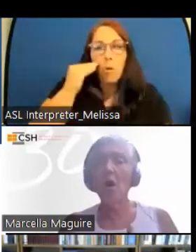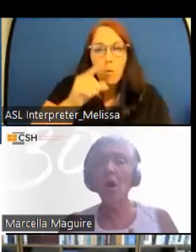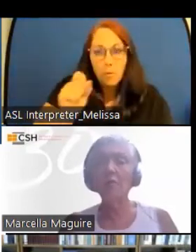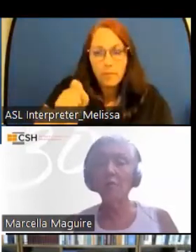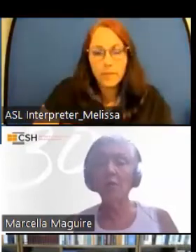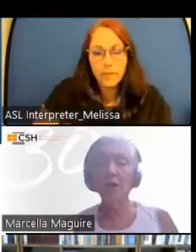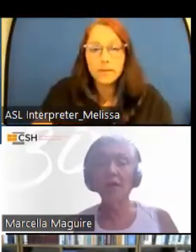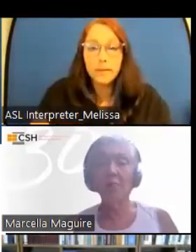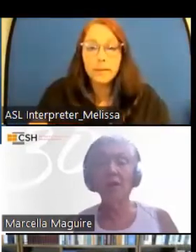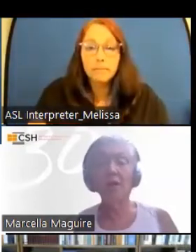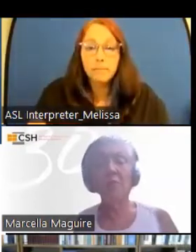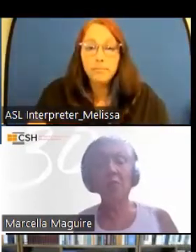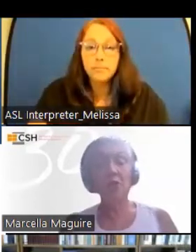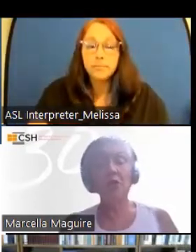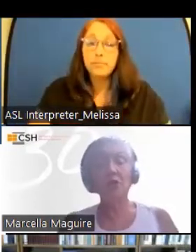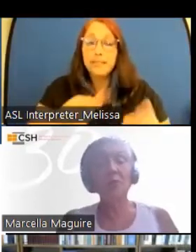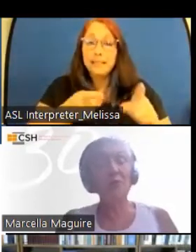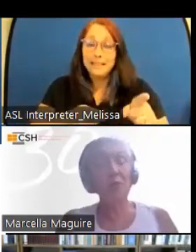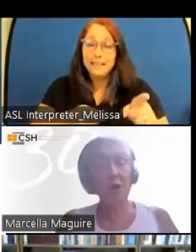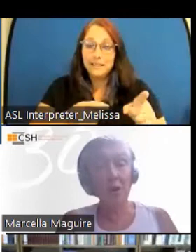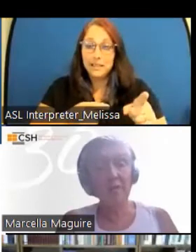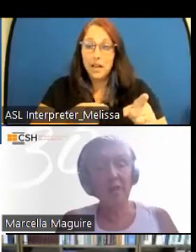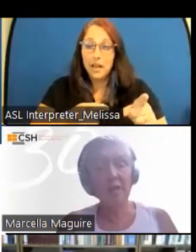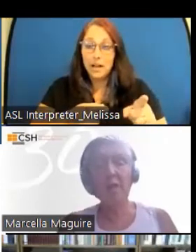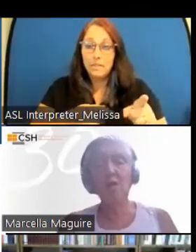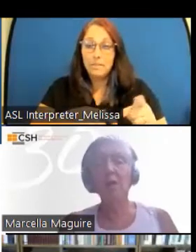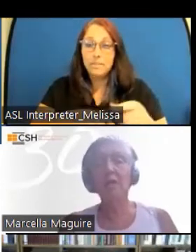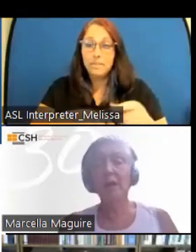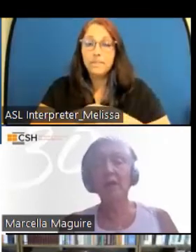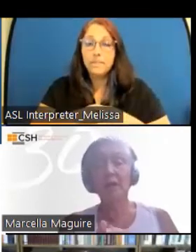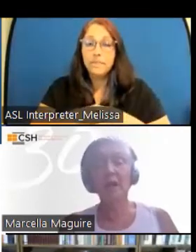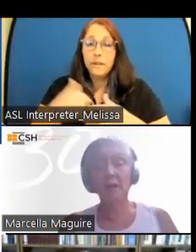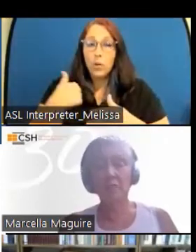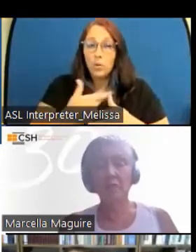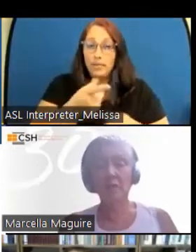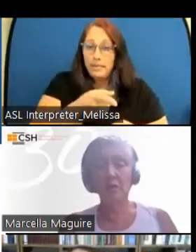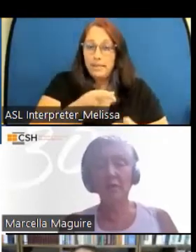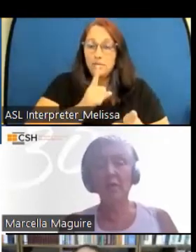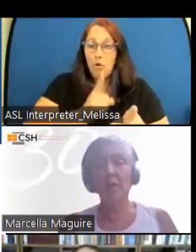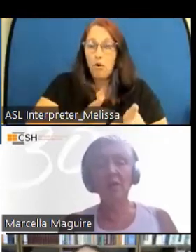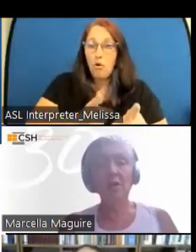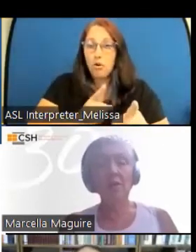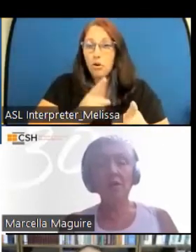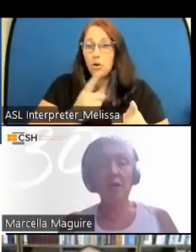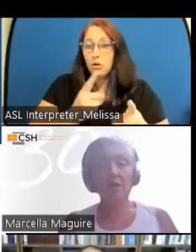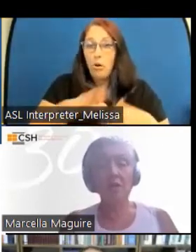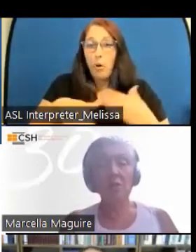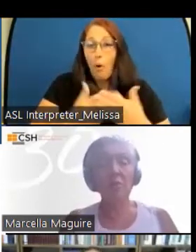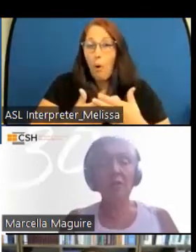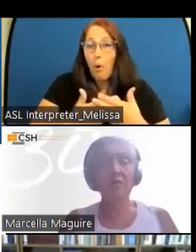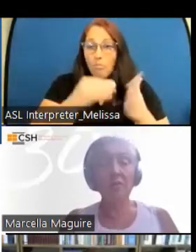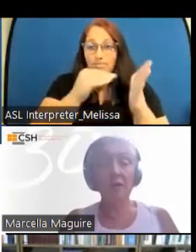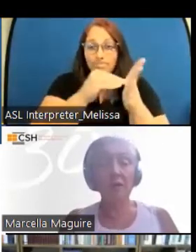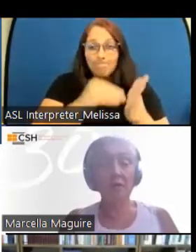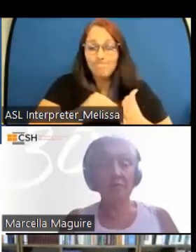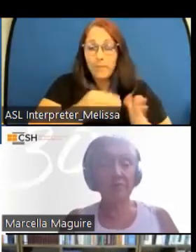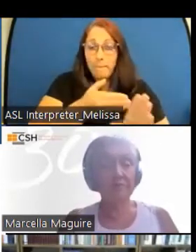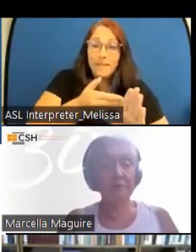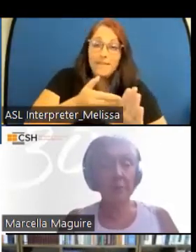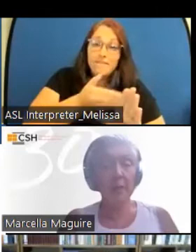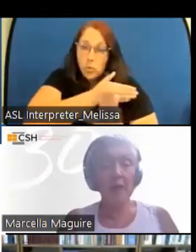costs. All of them were documented projections before COVID. We expect that with COVID, the challenges will be even